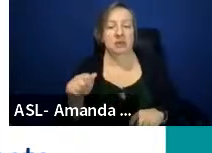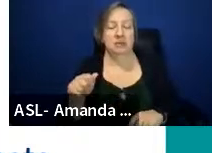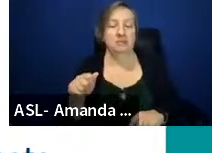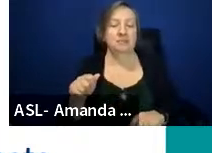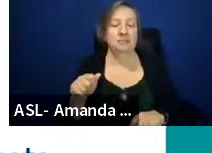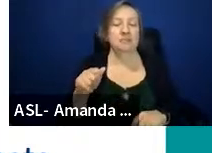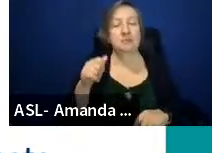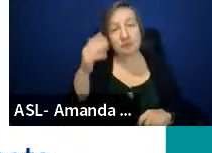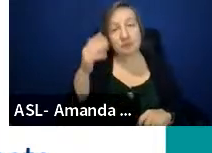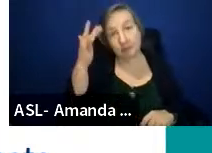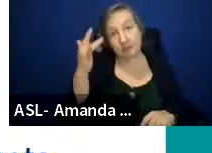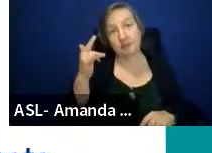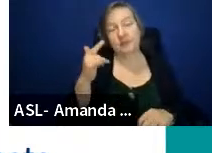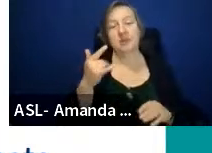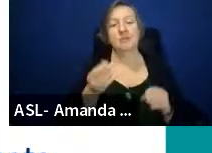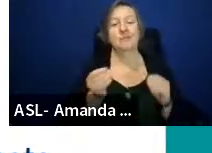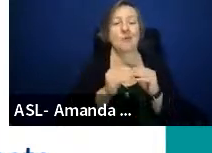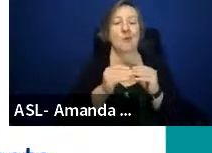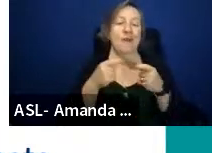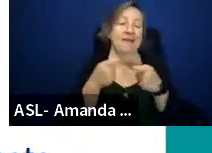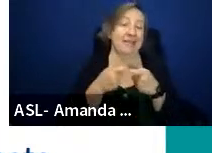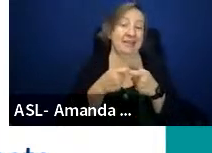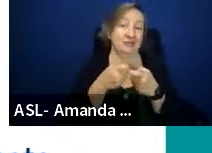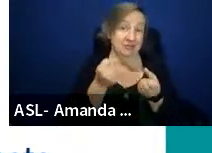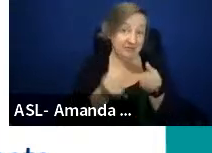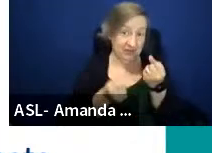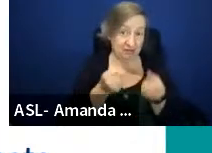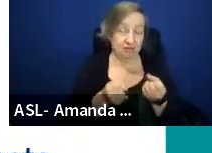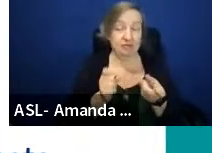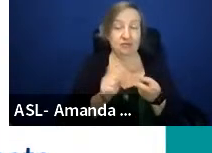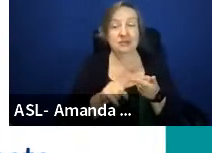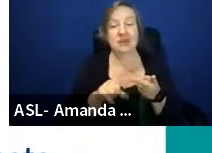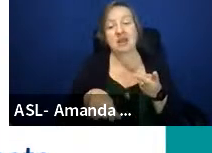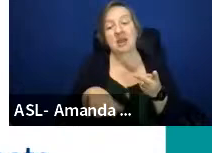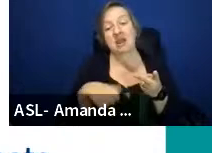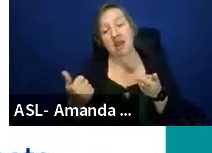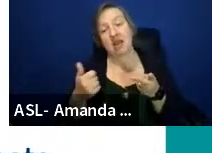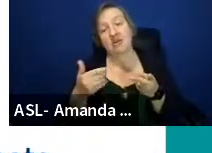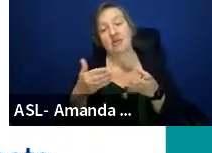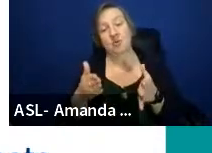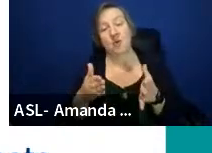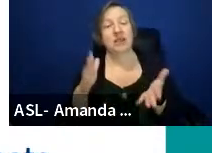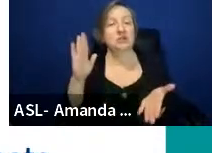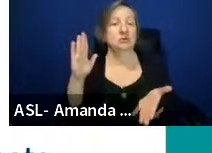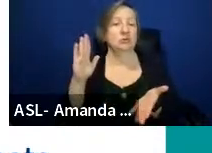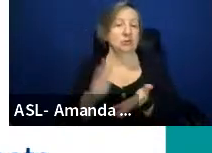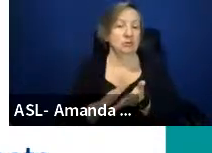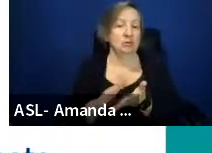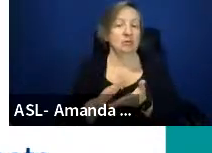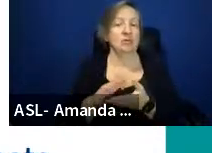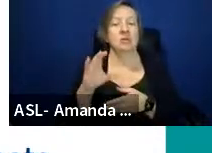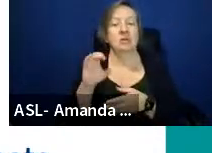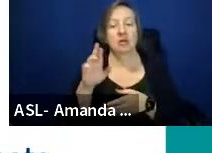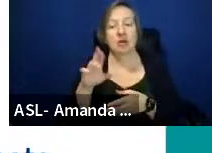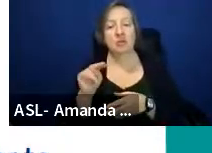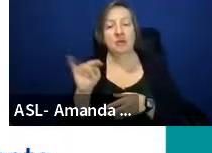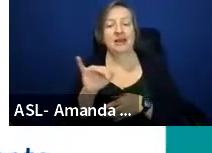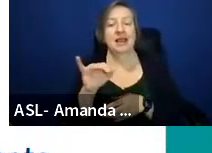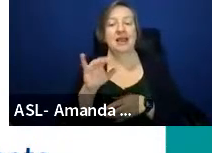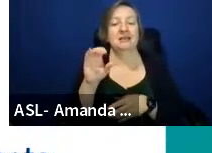an increase in electric vehicles as well as additional sources of decarbonized electricity, such as solar